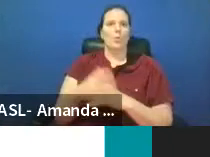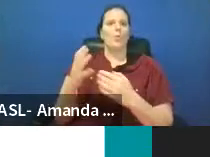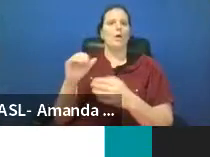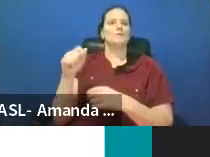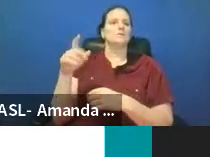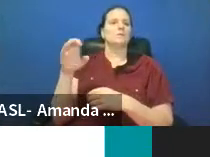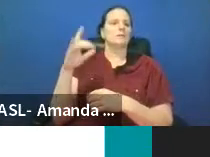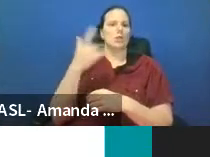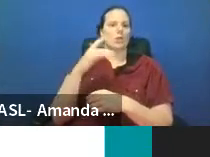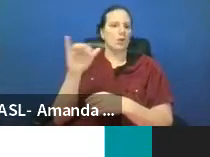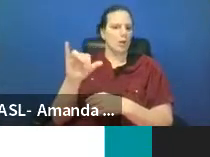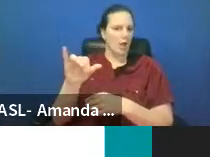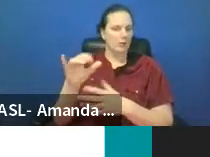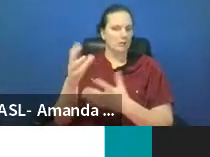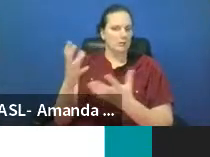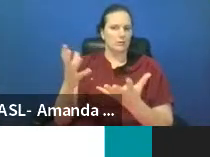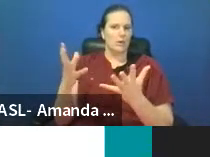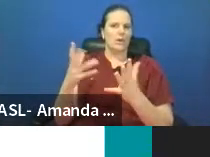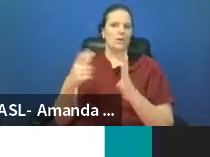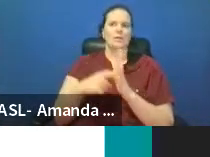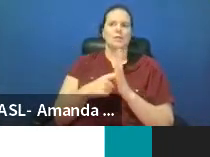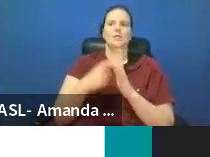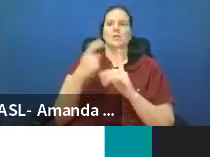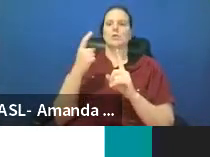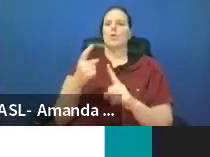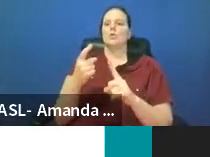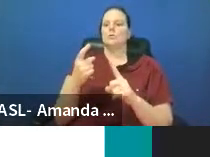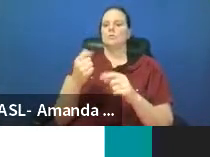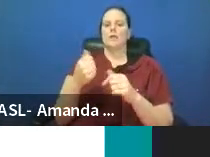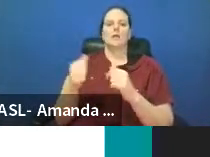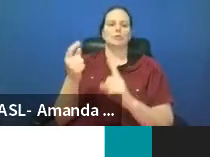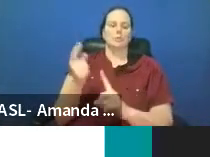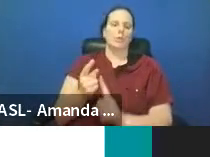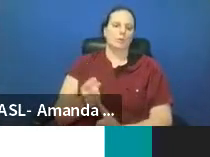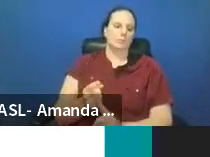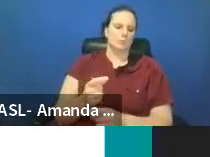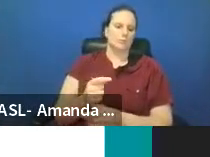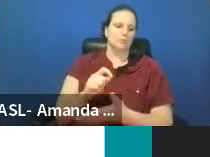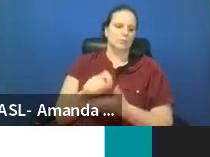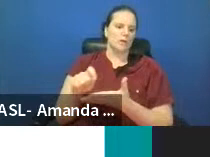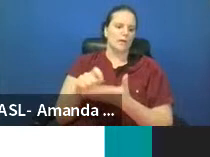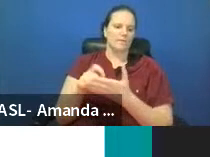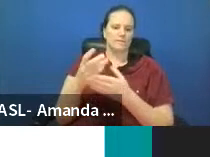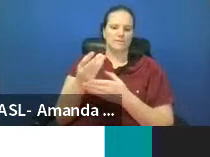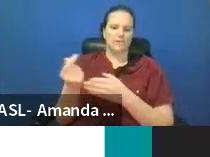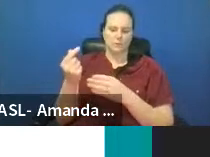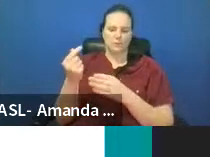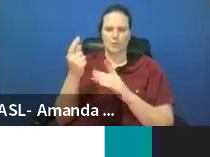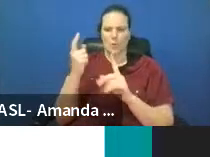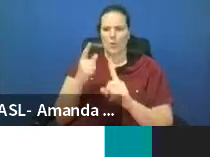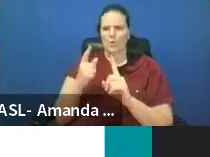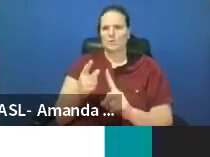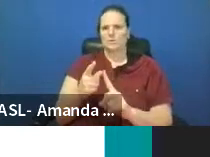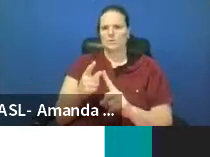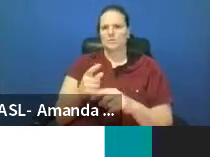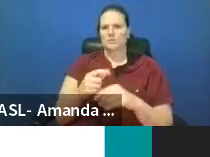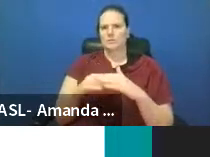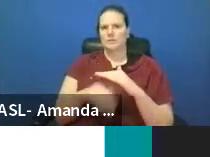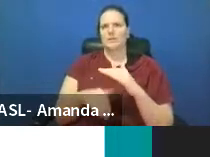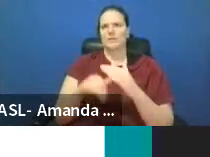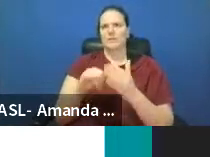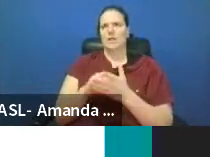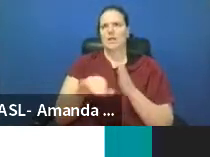might look like and what key goals could be at each point. And we've written a few key goals beneath some of